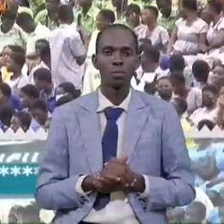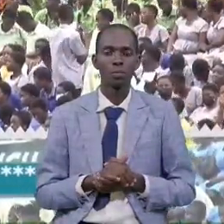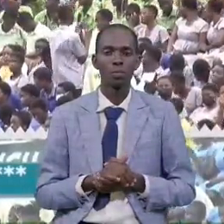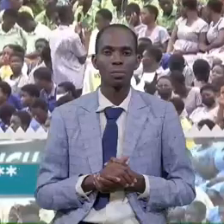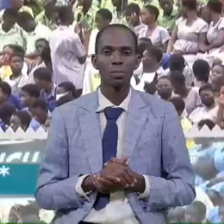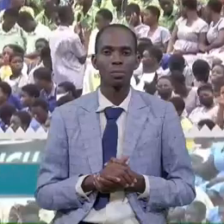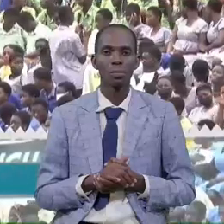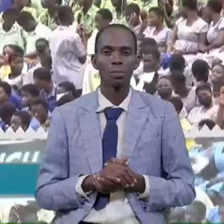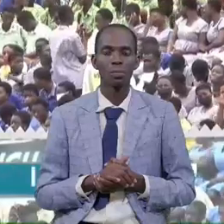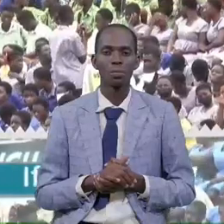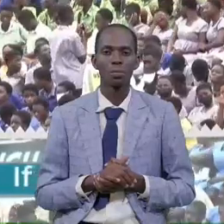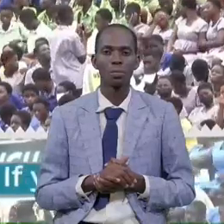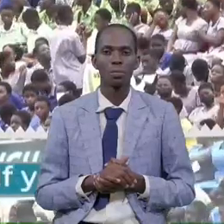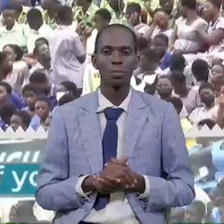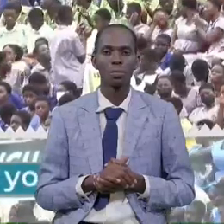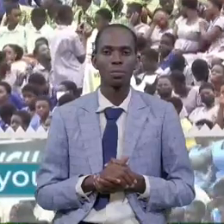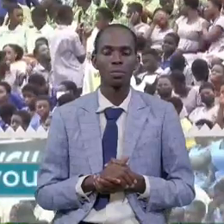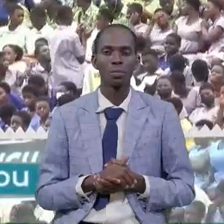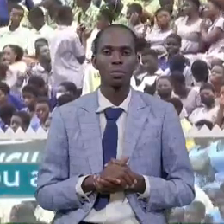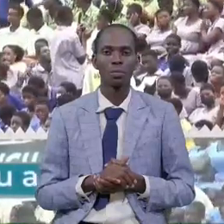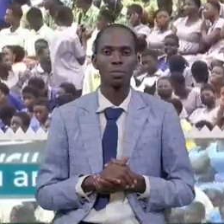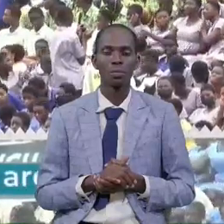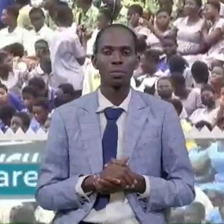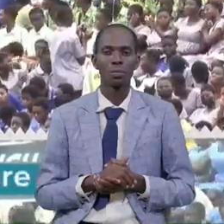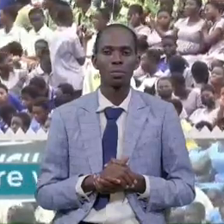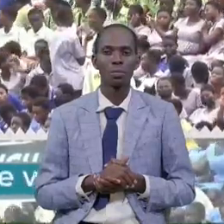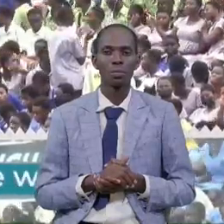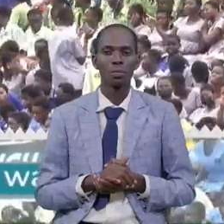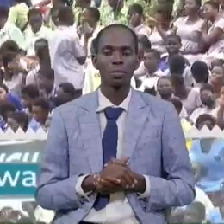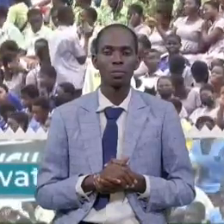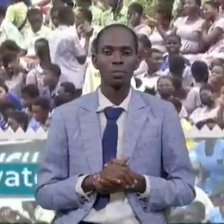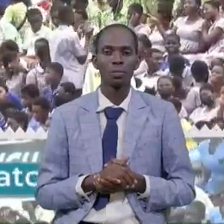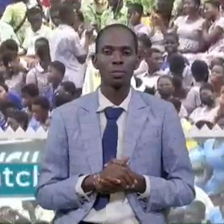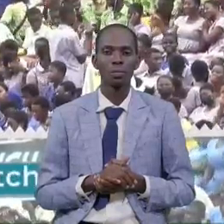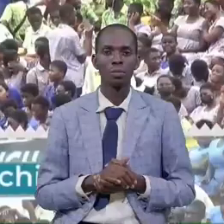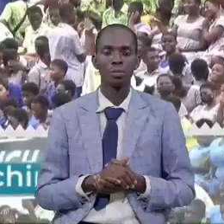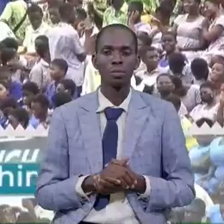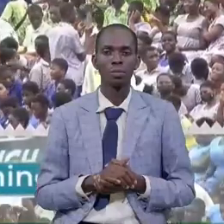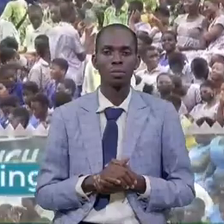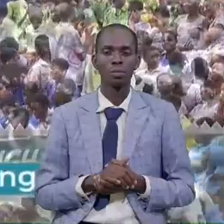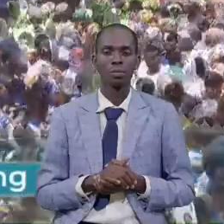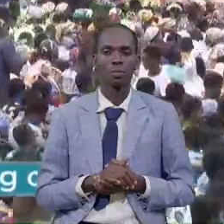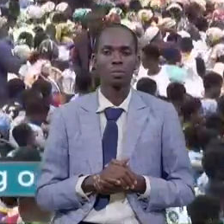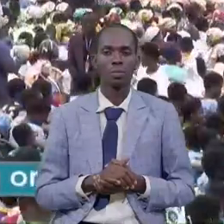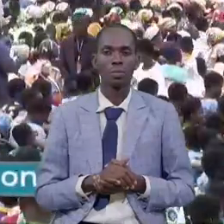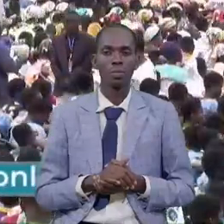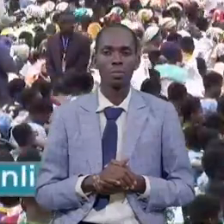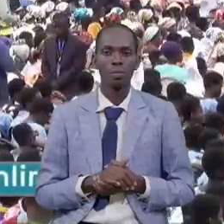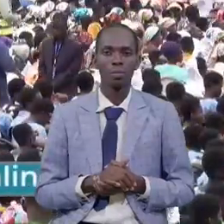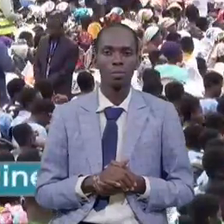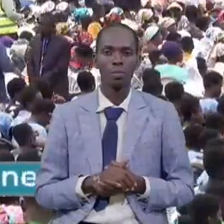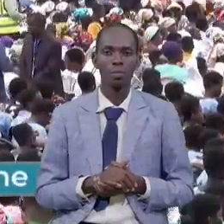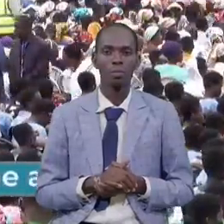Please, the leaders should ensure that we have some people before everything comes to